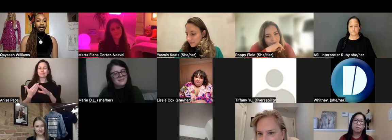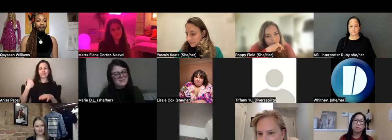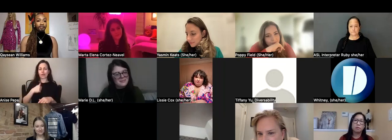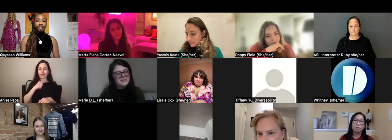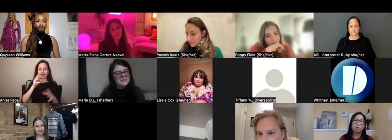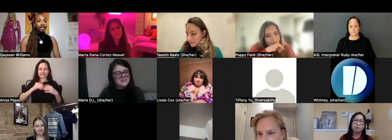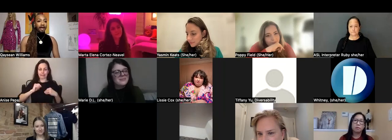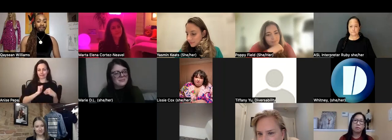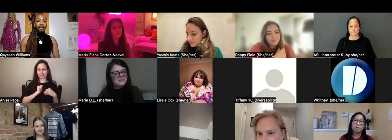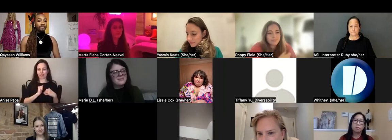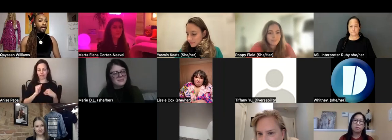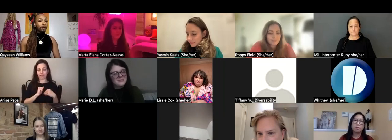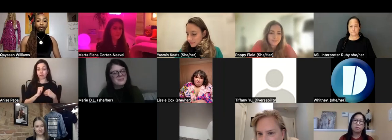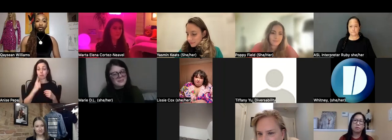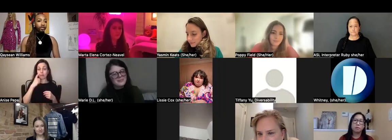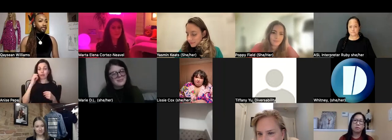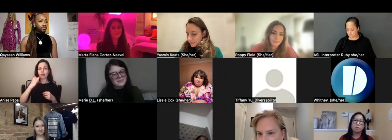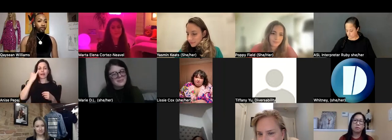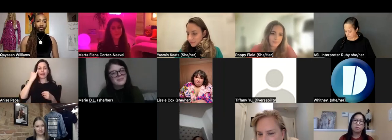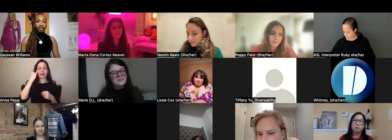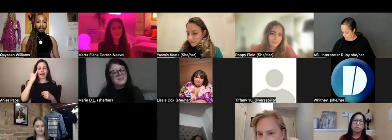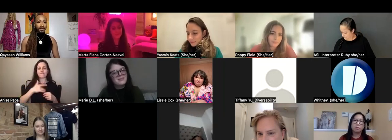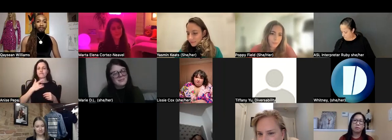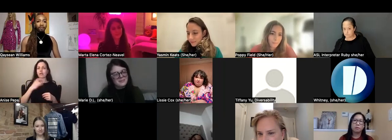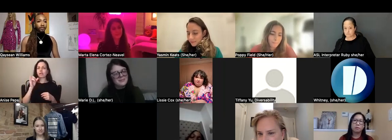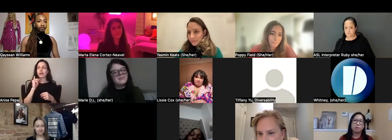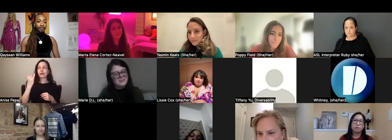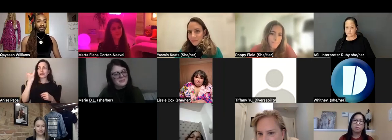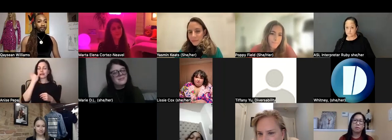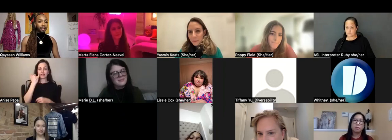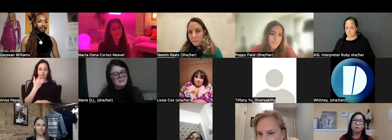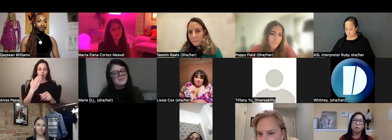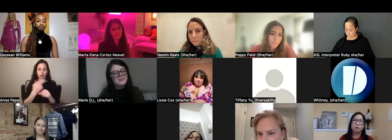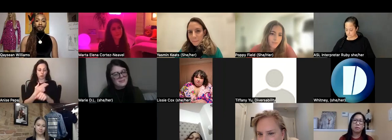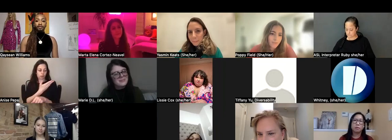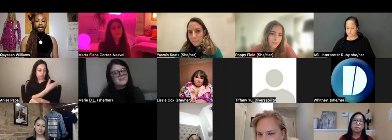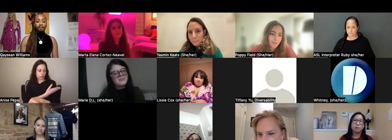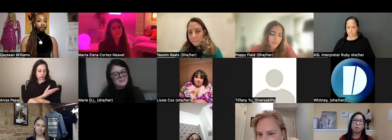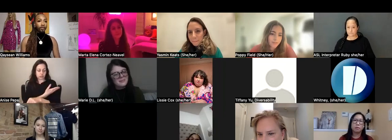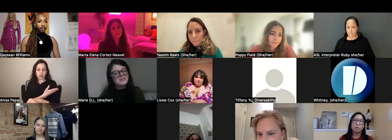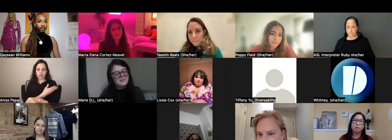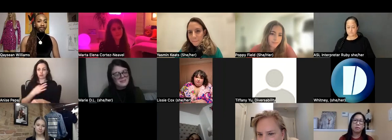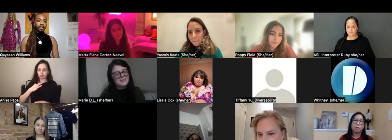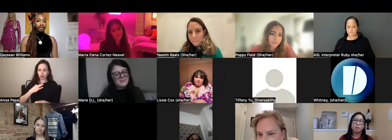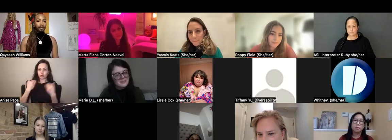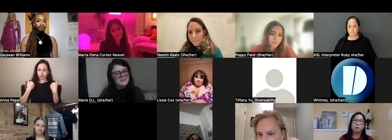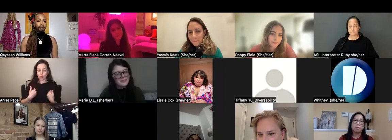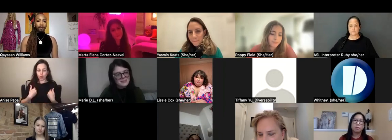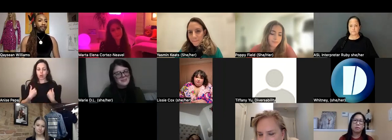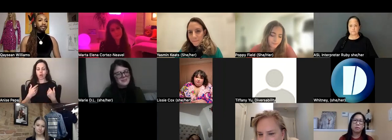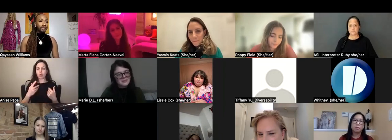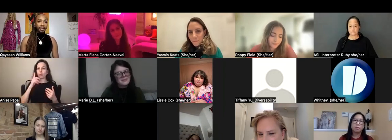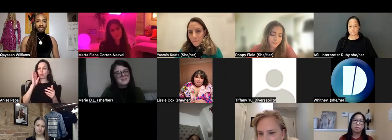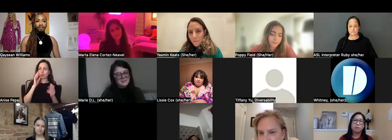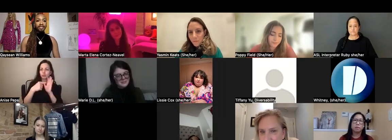And because of that, I felt like if I ever wore a short sleeve shirt or anything that revealed my disability, that people would notice it, and people